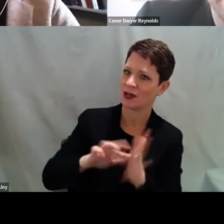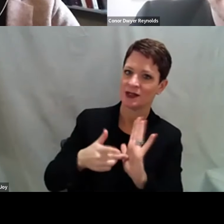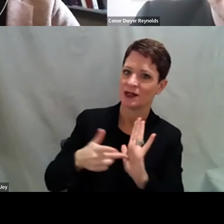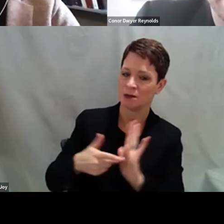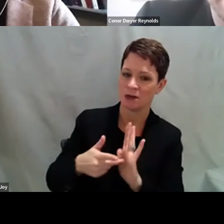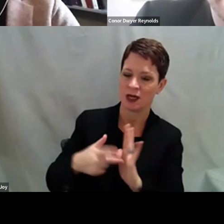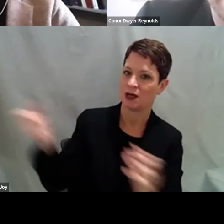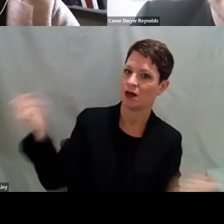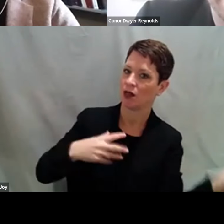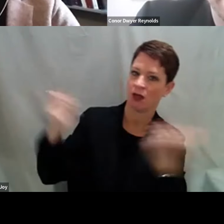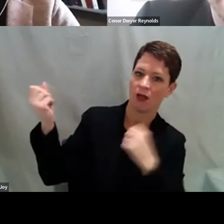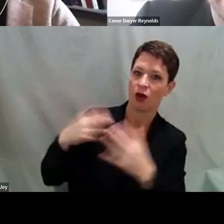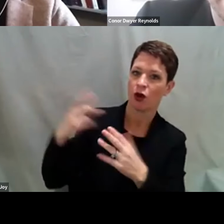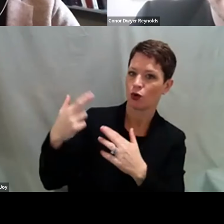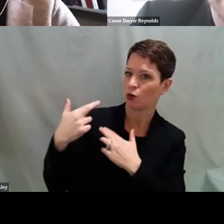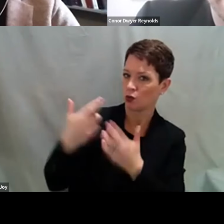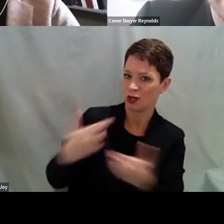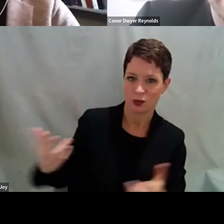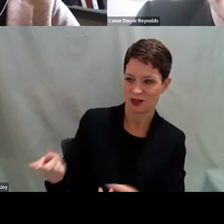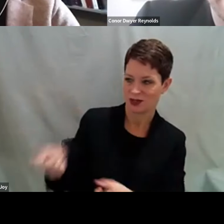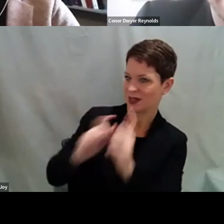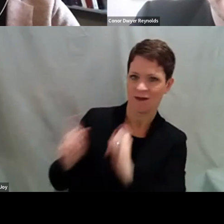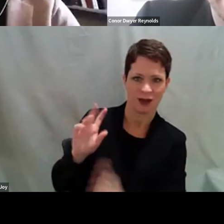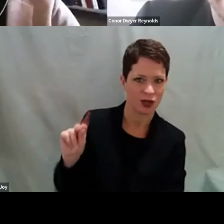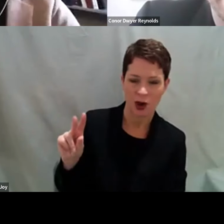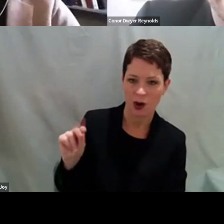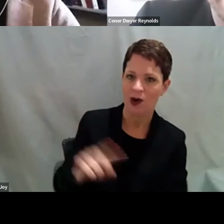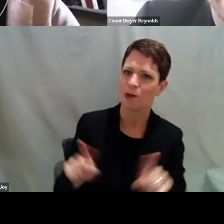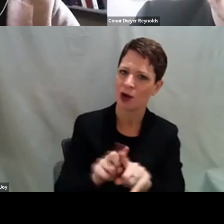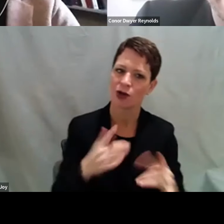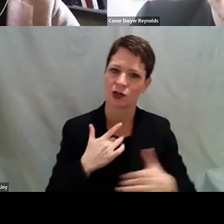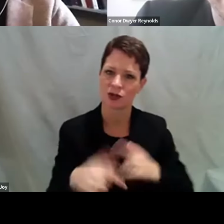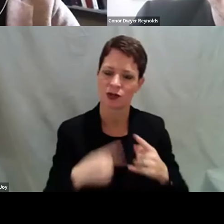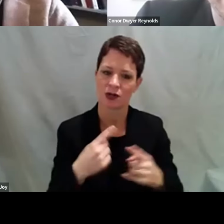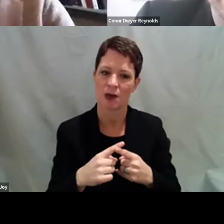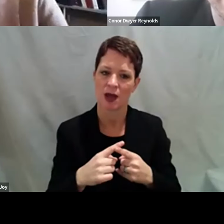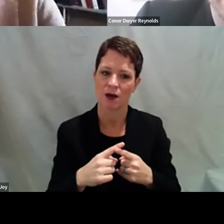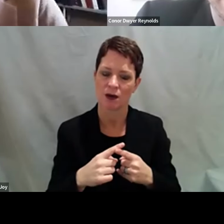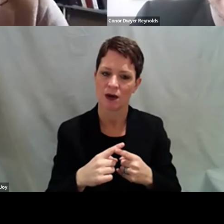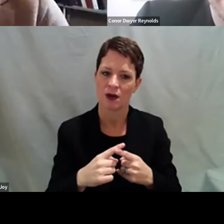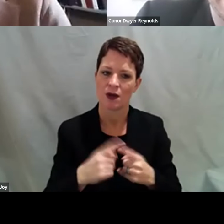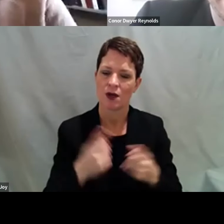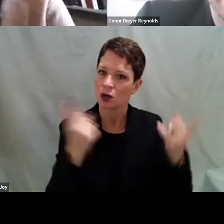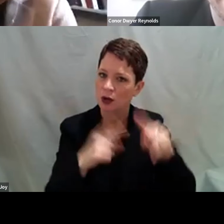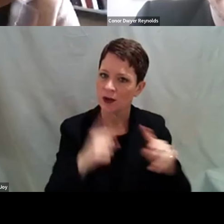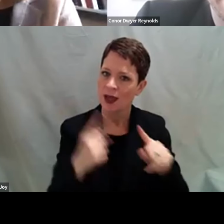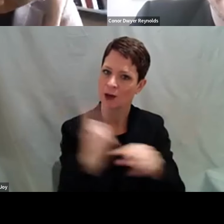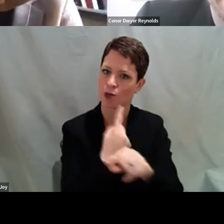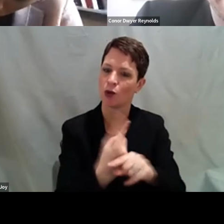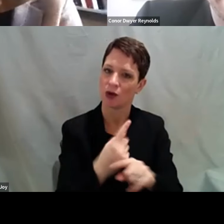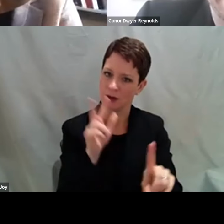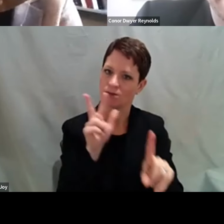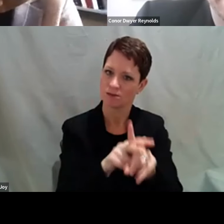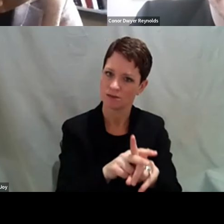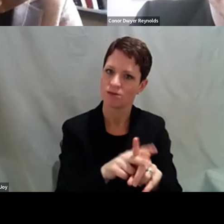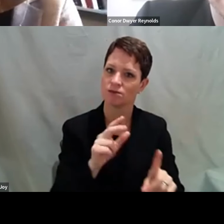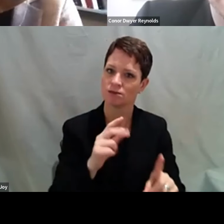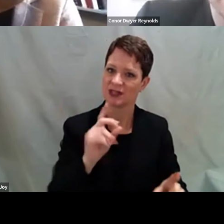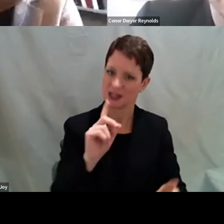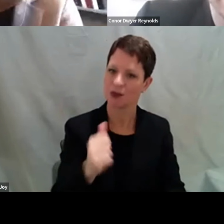windfall of resources on one hand, and a concern about co-optation and inappropriate claiming of space on the other